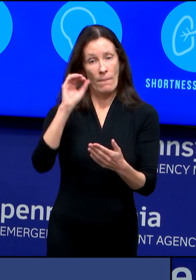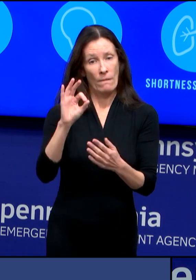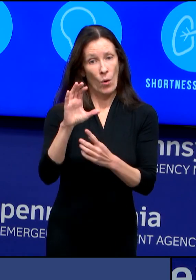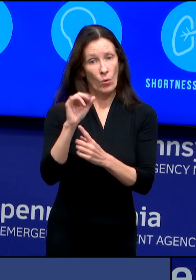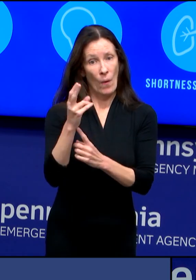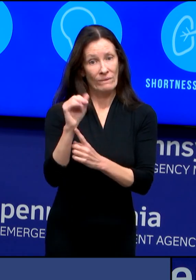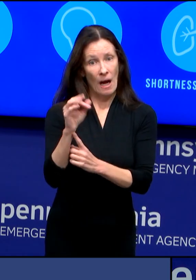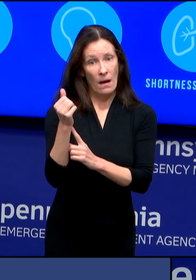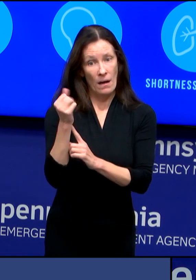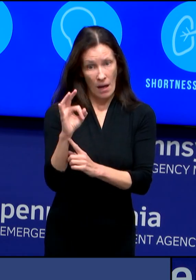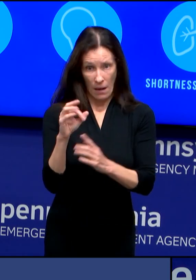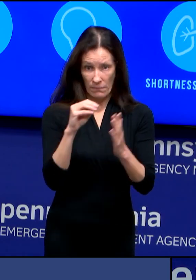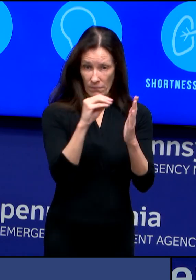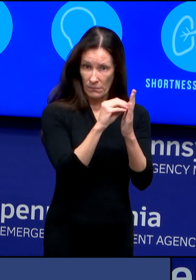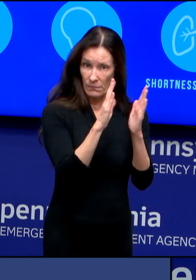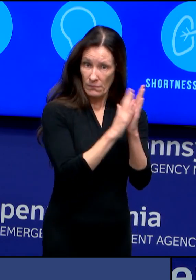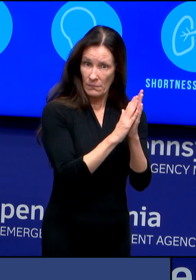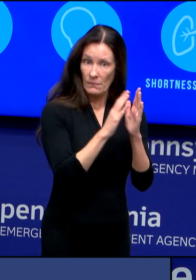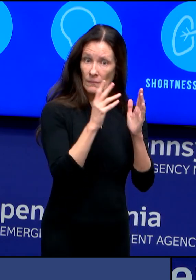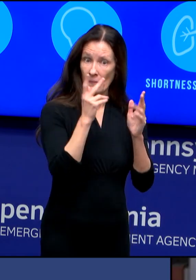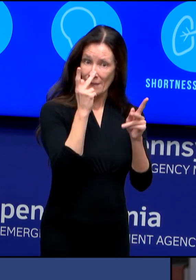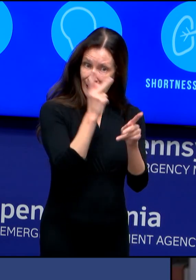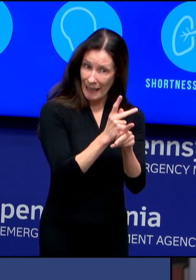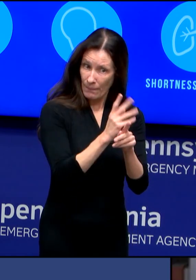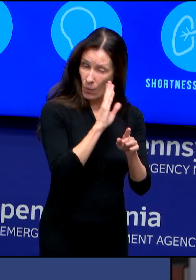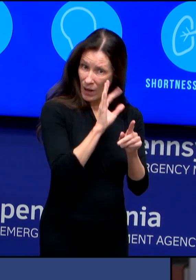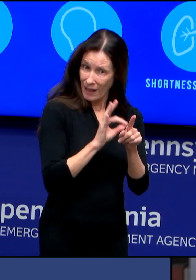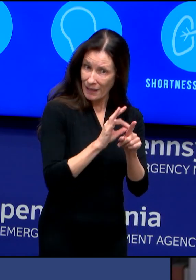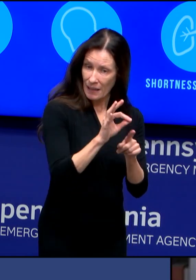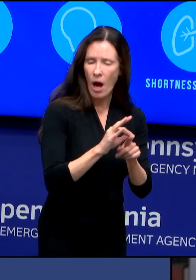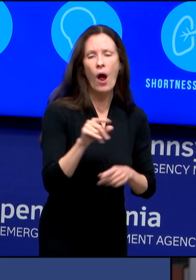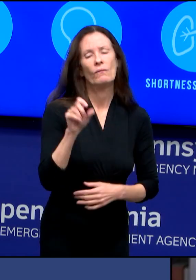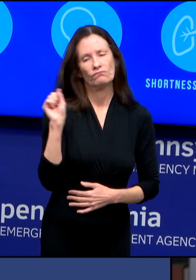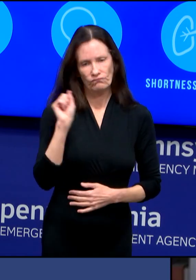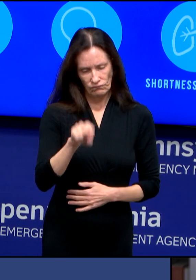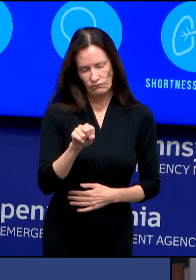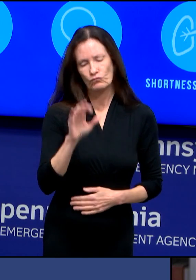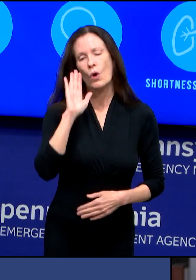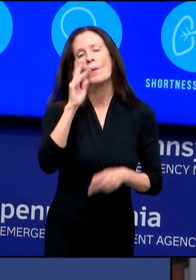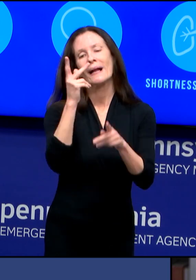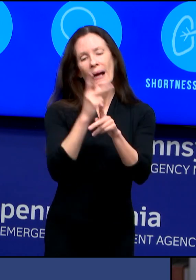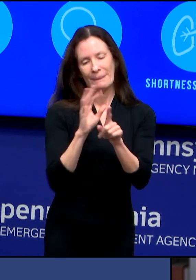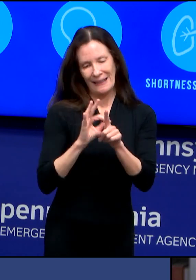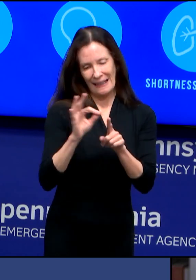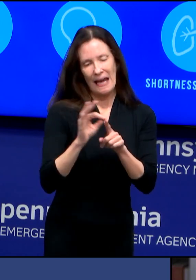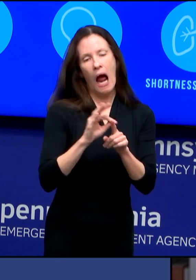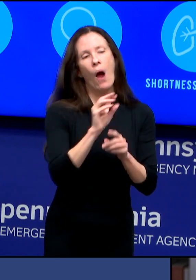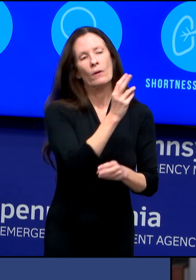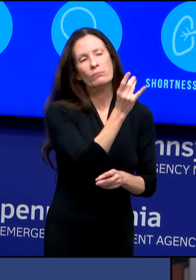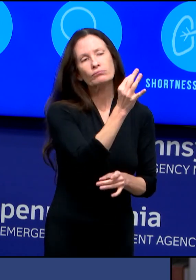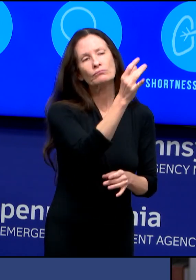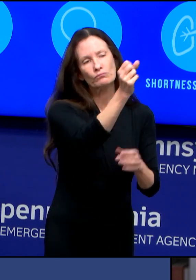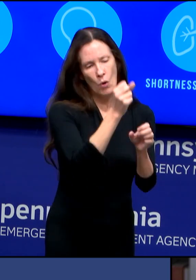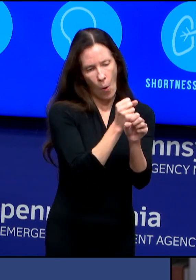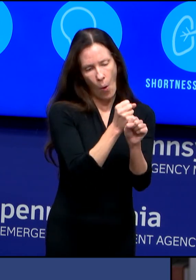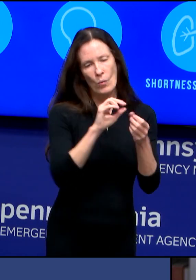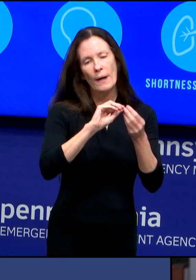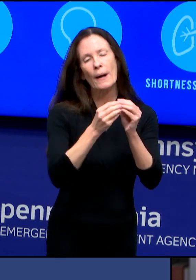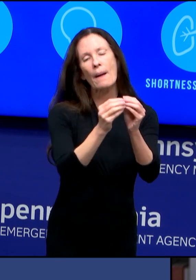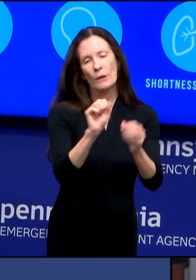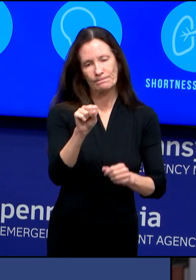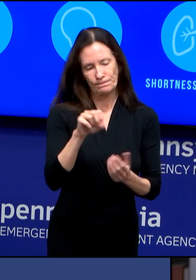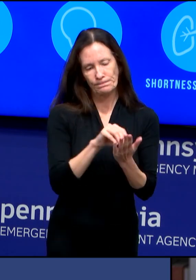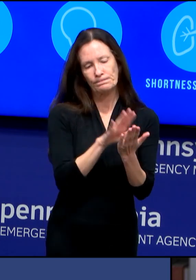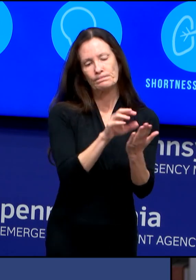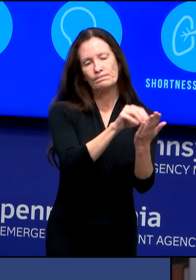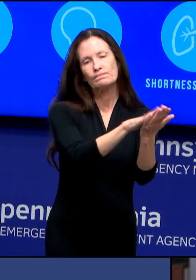For Governor Wolf from WJAC, if a stay-at-home if a stay-at-home shelter-in-place order